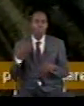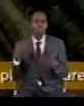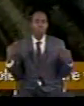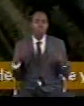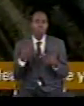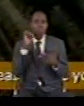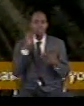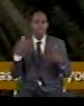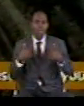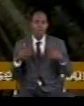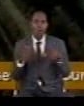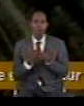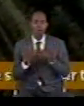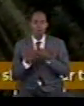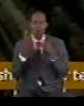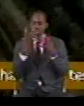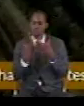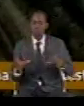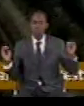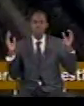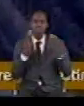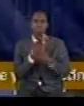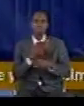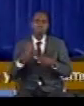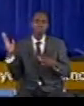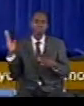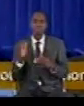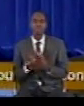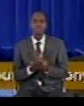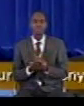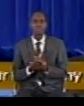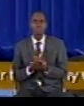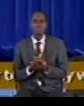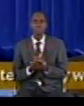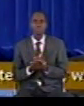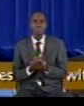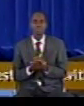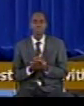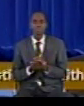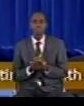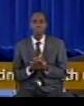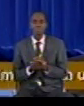also vanished away. Please. Hello.